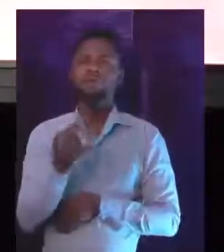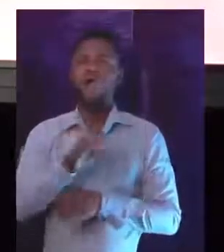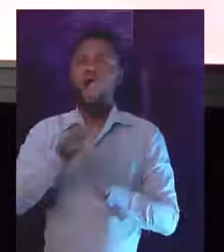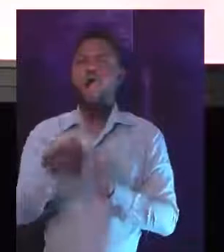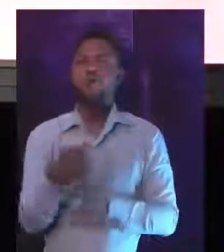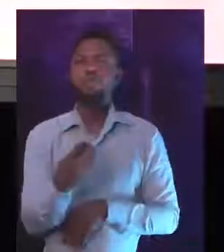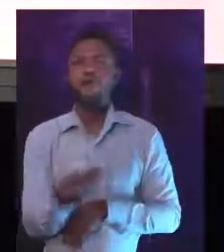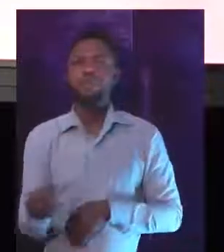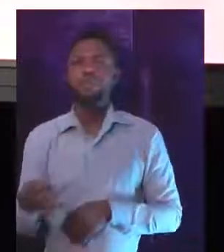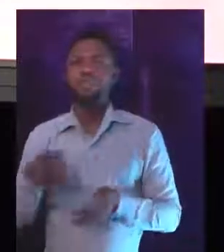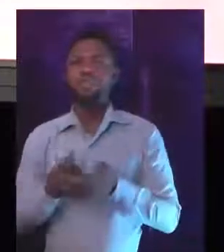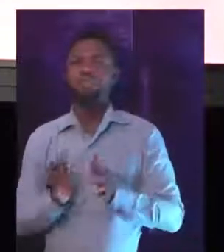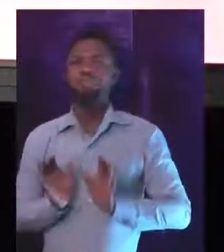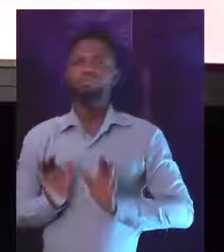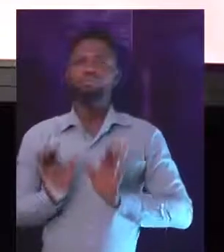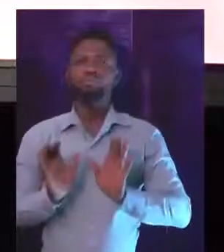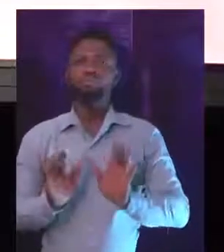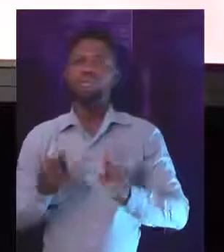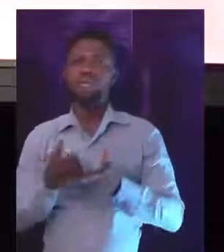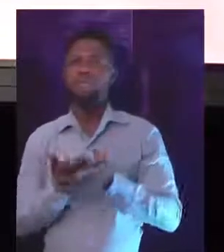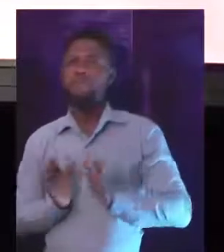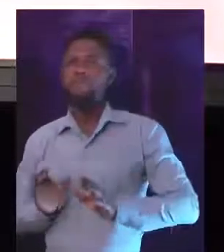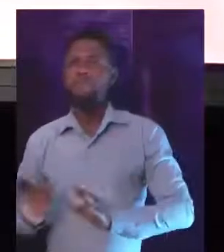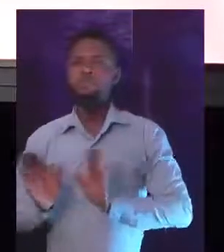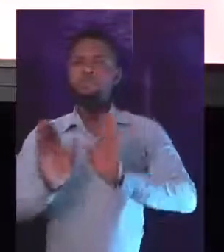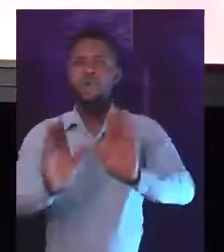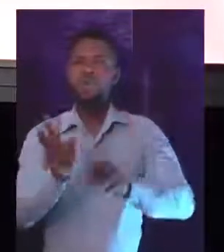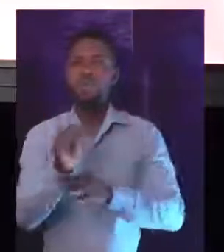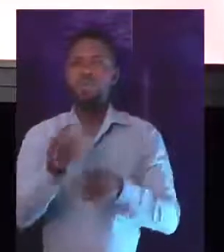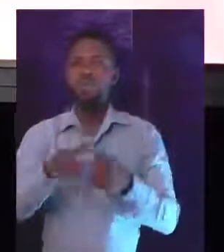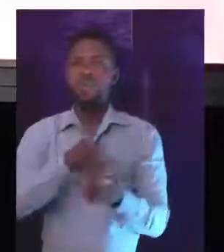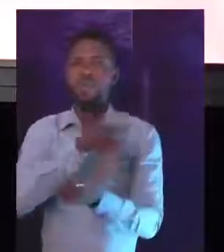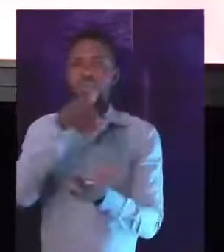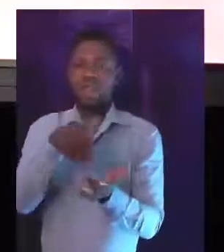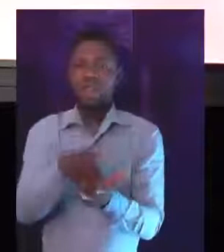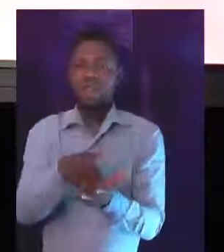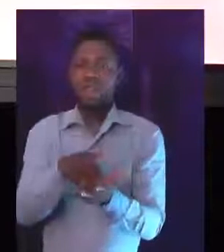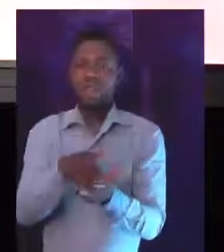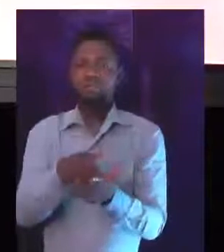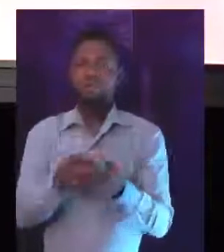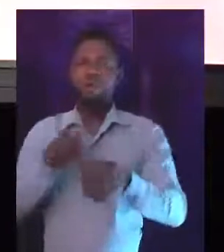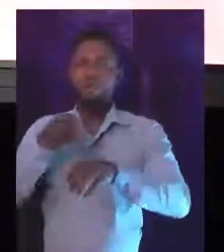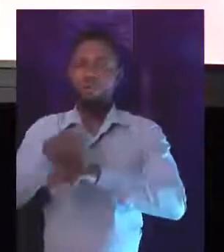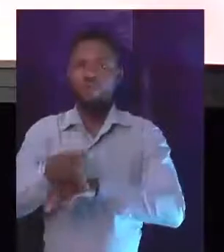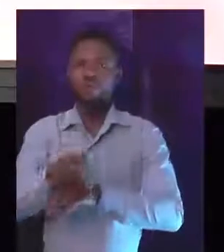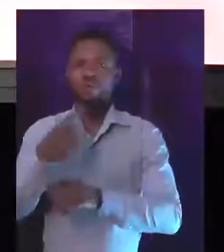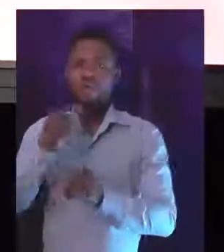exerted by the earth on all objects. It pulls them to its